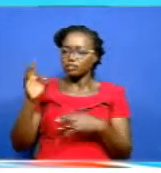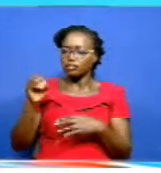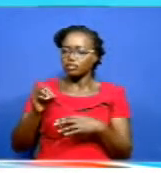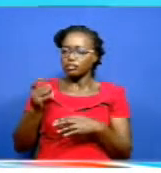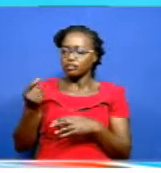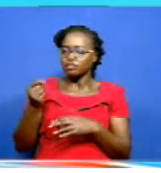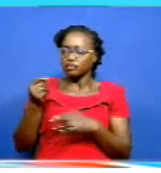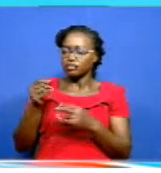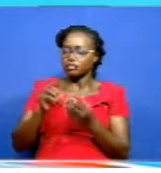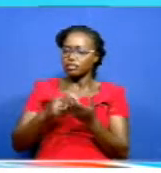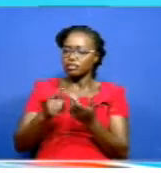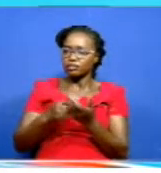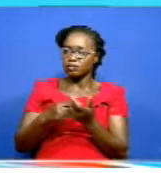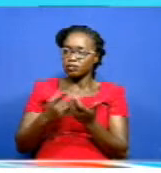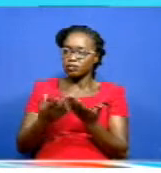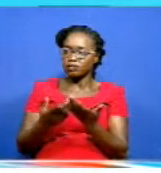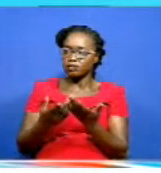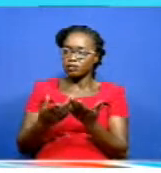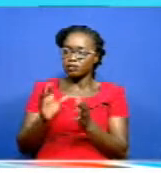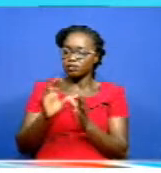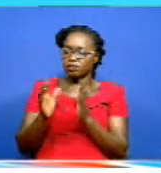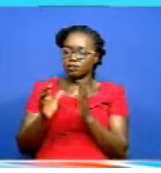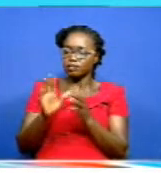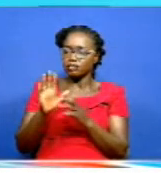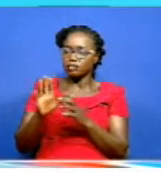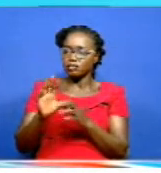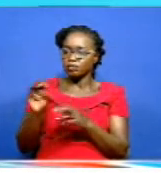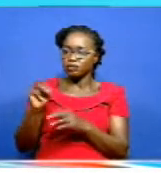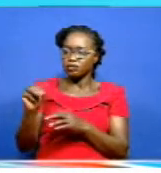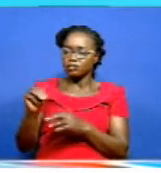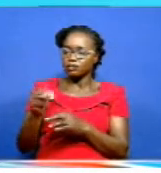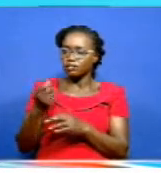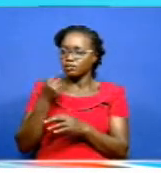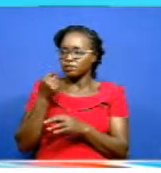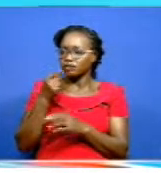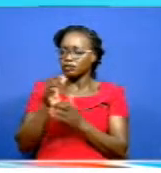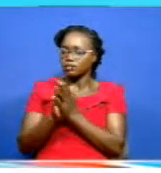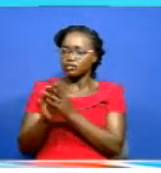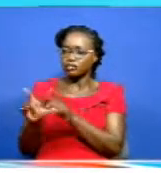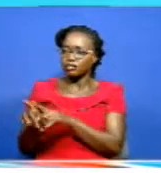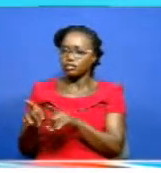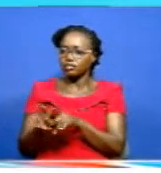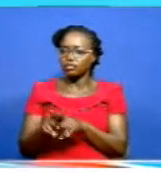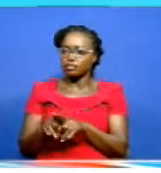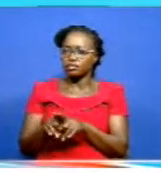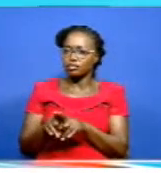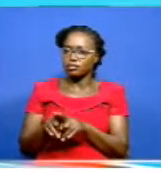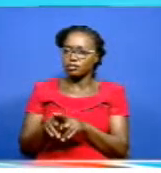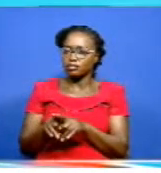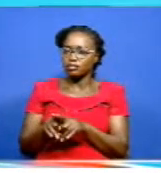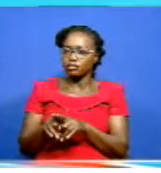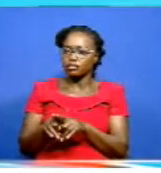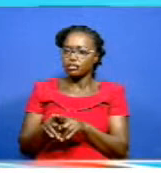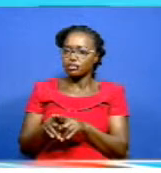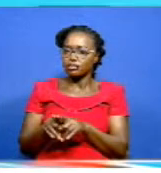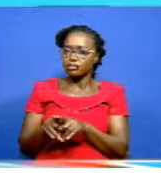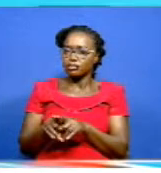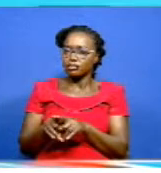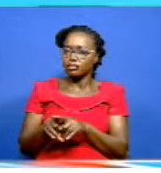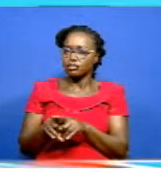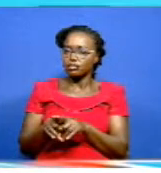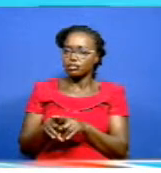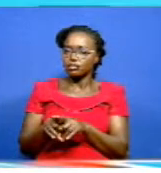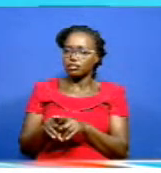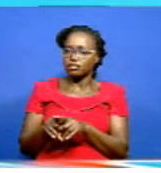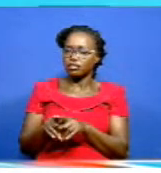million doses. However, also it's been noted that there is no really causal